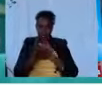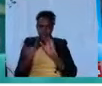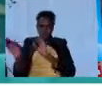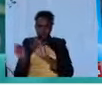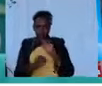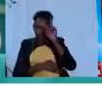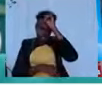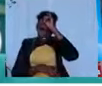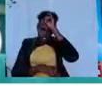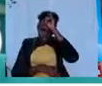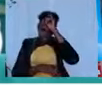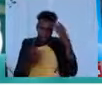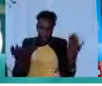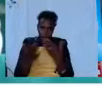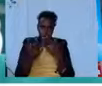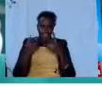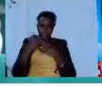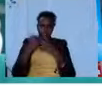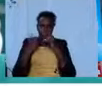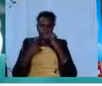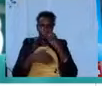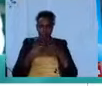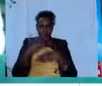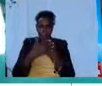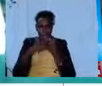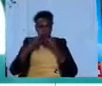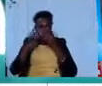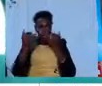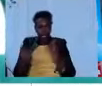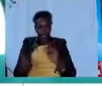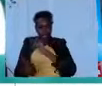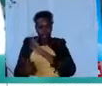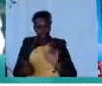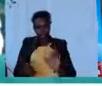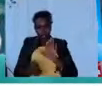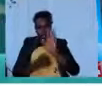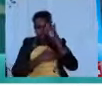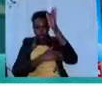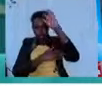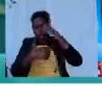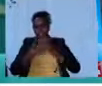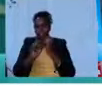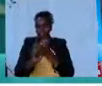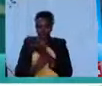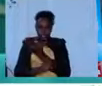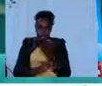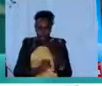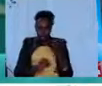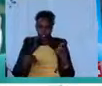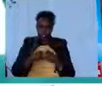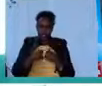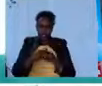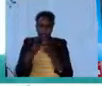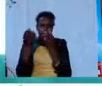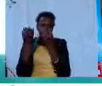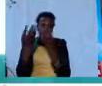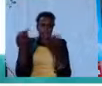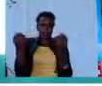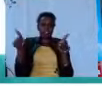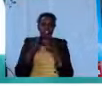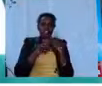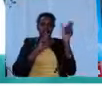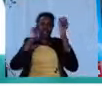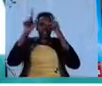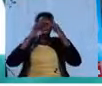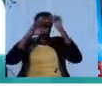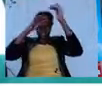Egypt, we are 70 in all. And now the Lord your God has made you as numerous as the stars in